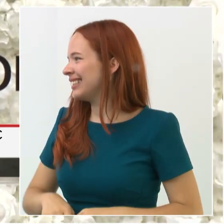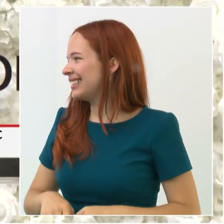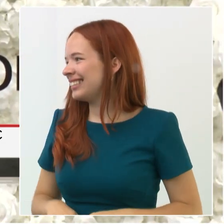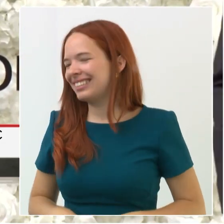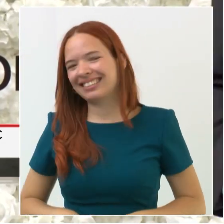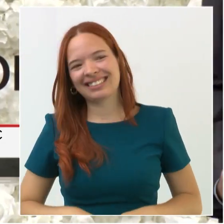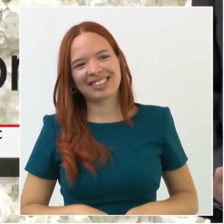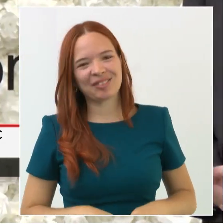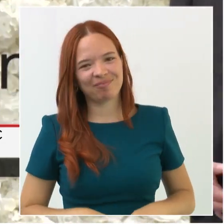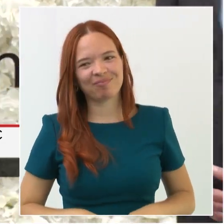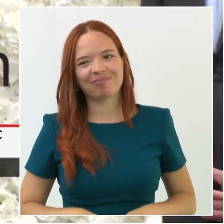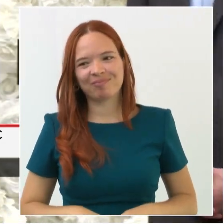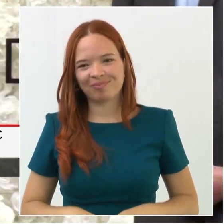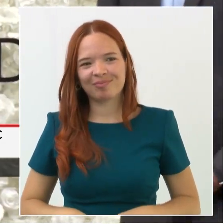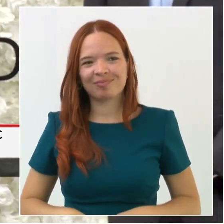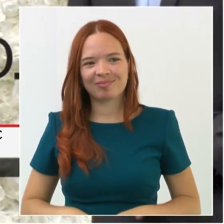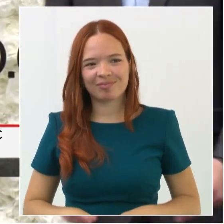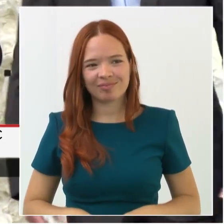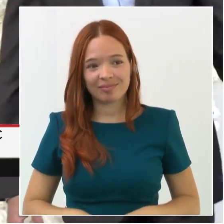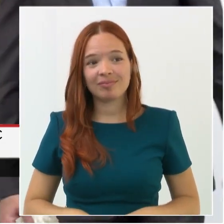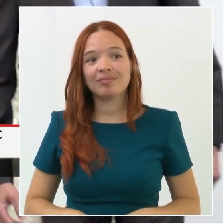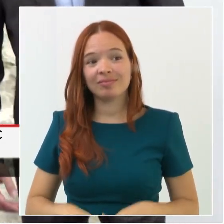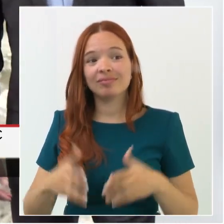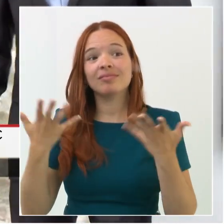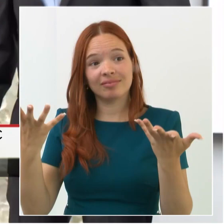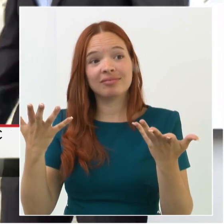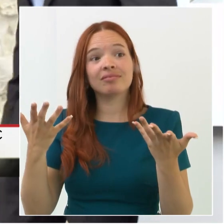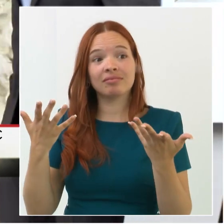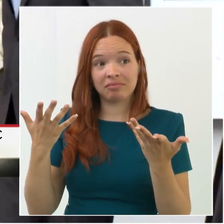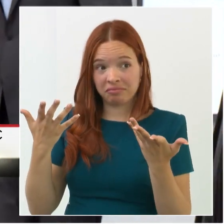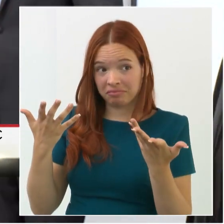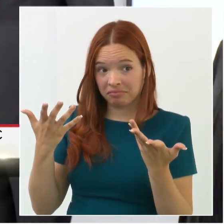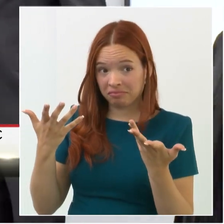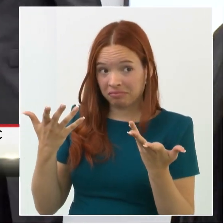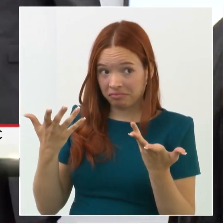So with that, I think we're going to do an unveiling. it. Yeah? Yeah.